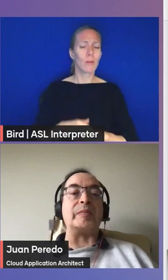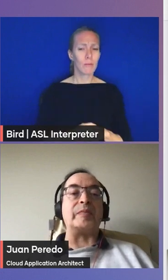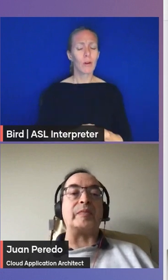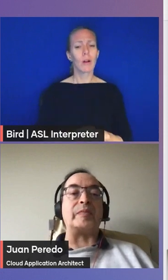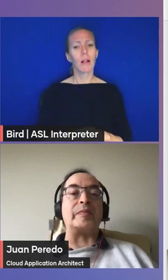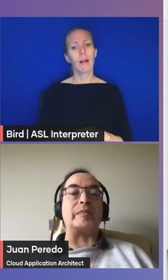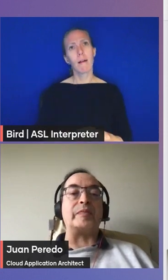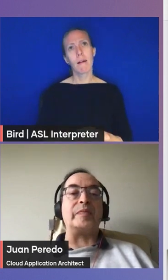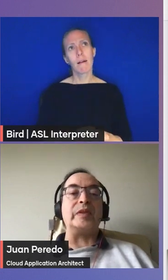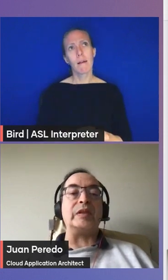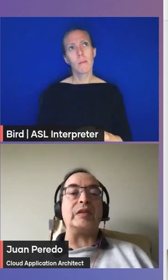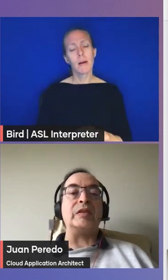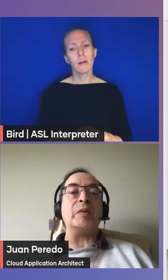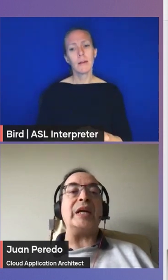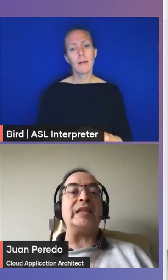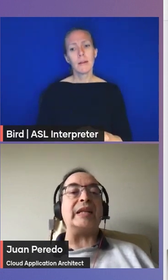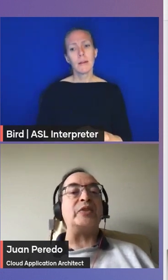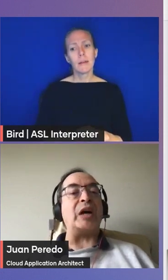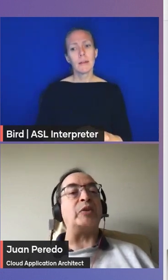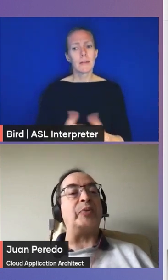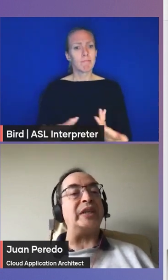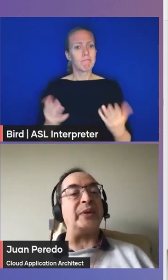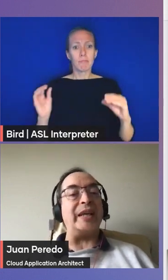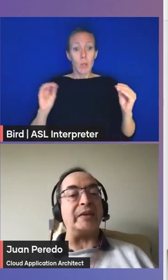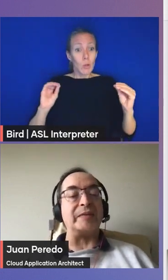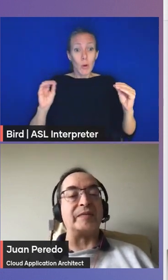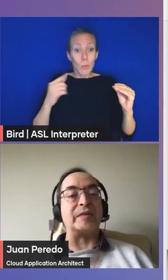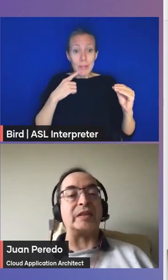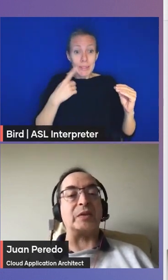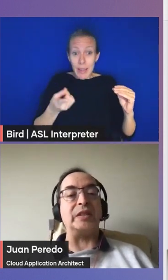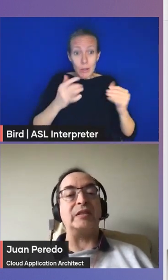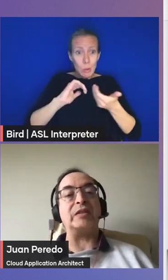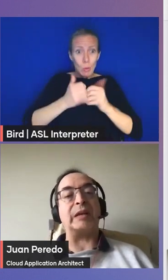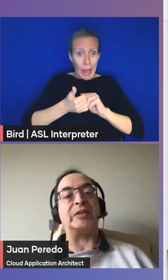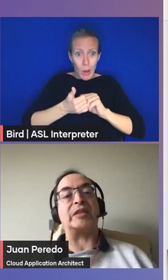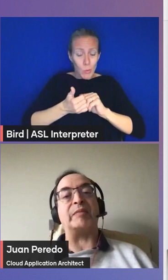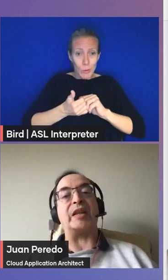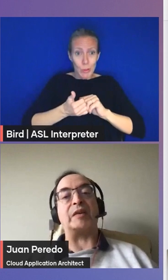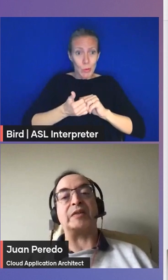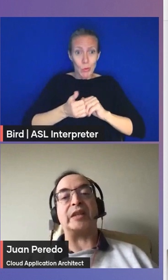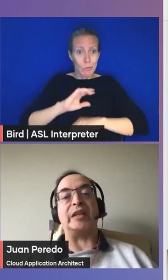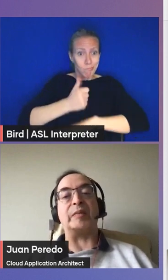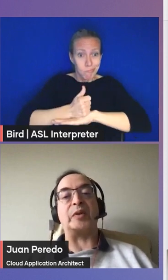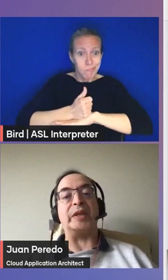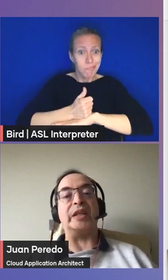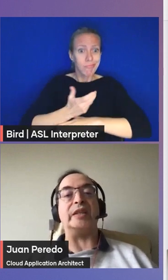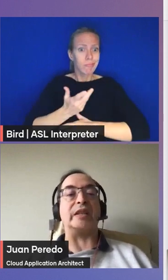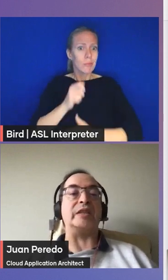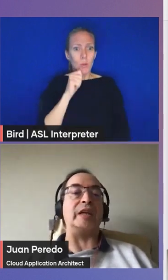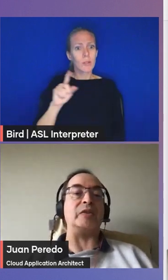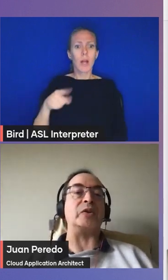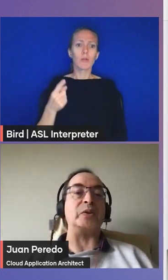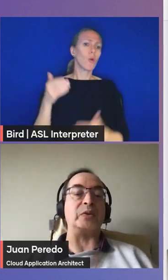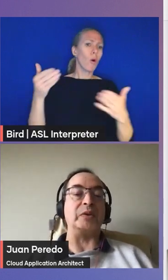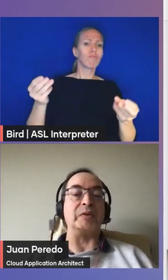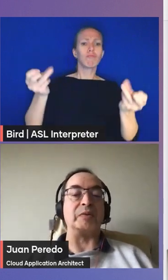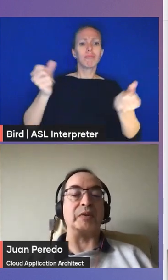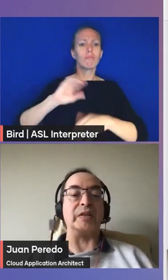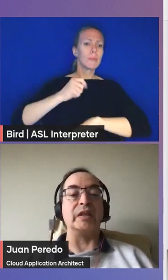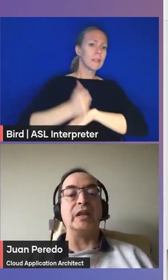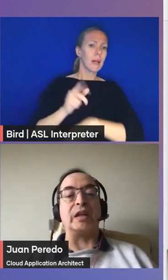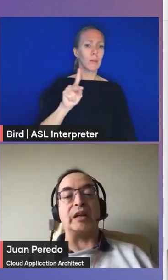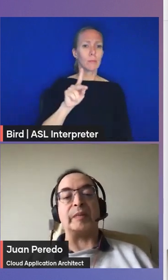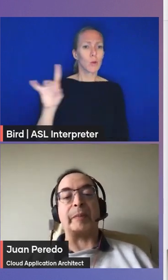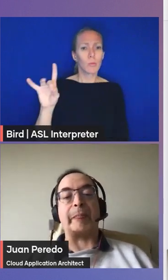um, nobody tells you how to put it together. So it's not just a matter of setting up Kubernetes and you're good to go,